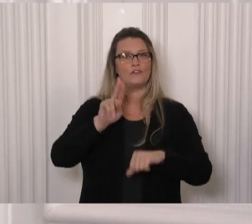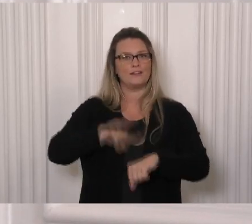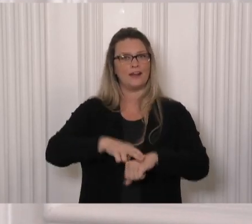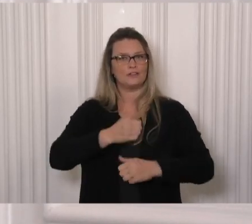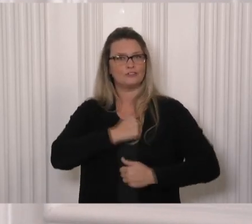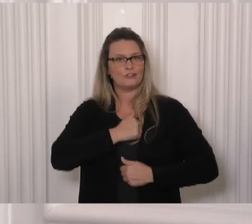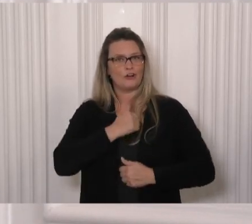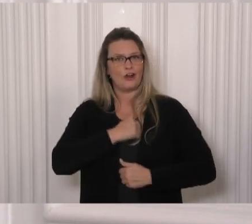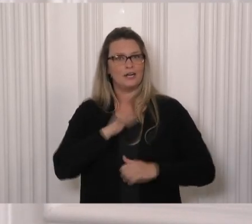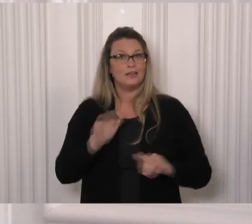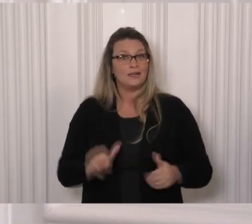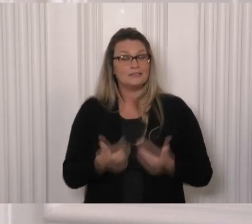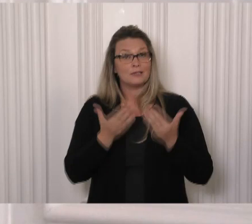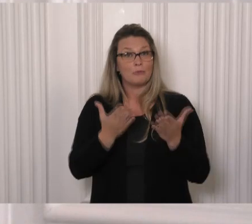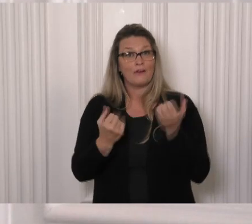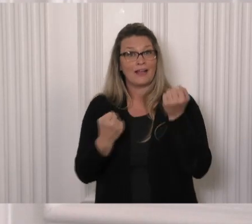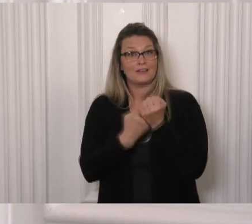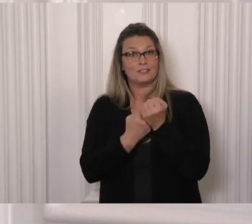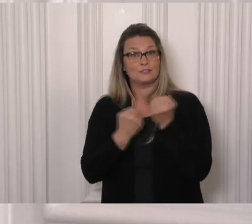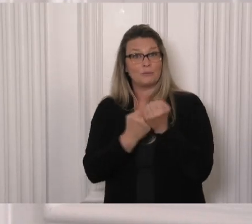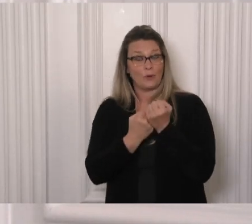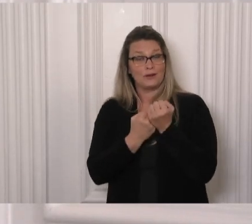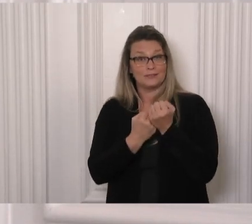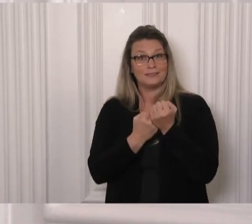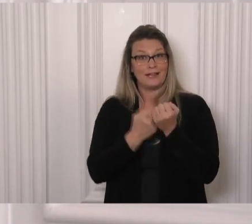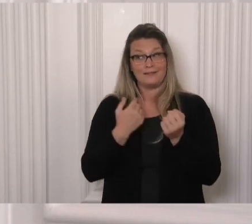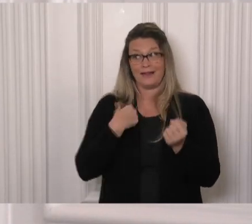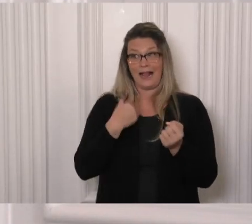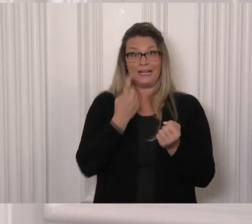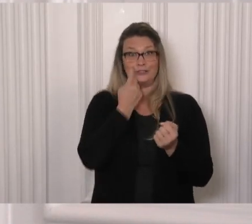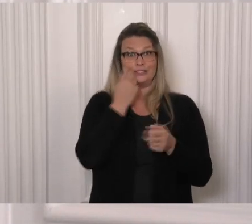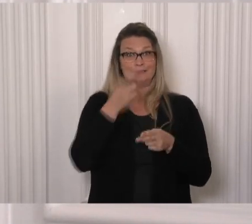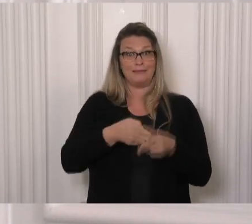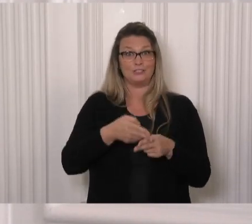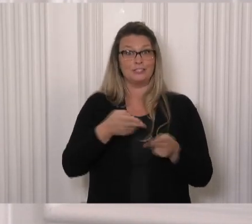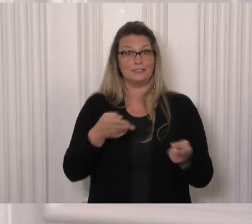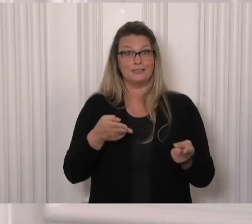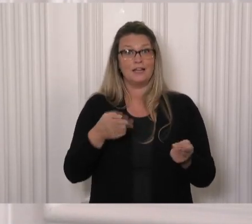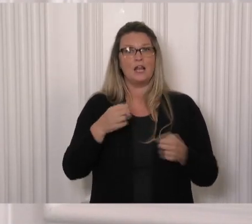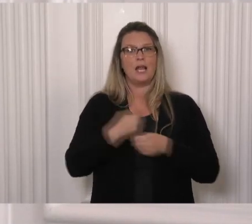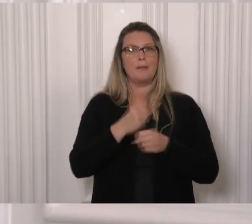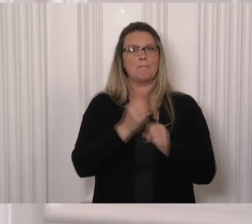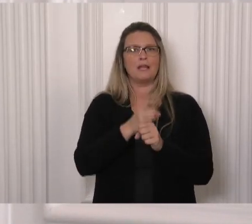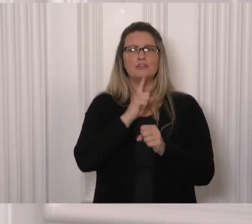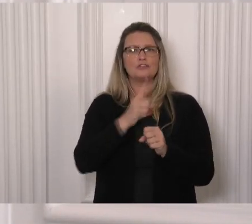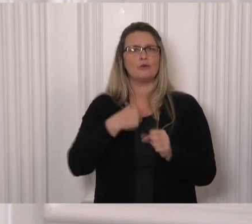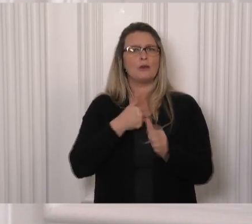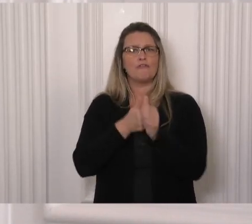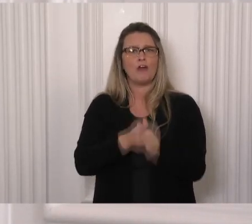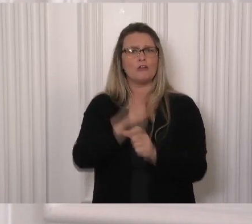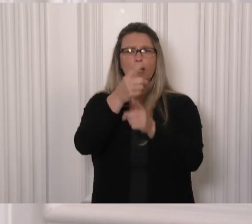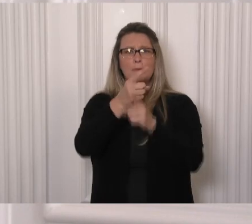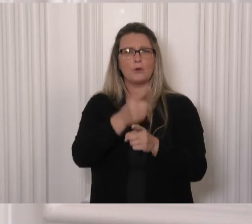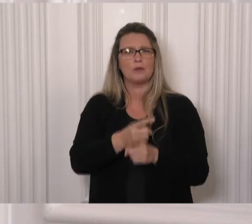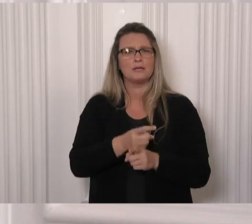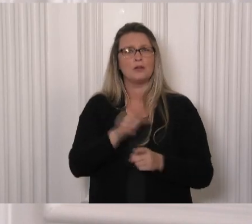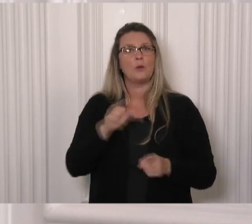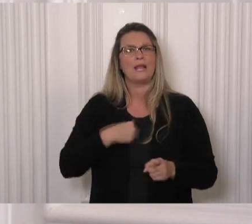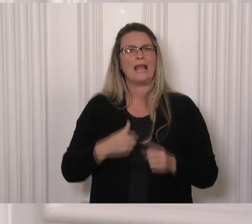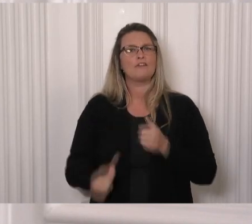provide the kind of support that I just talked about to make sure we deal with the threat appropriately. This is the threat of a